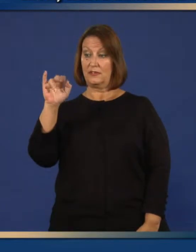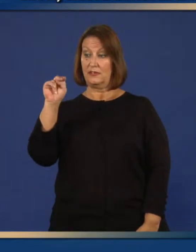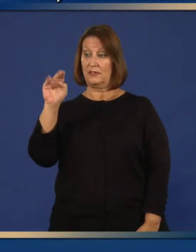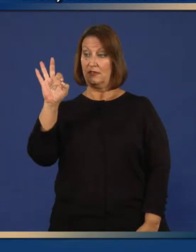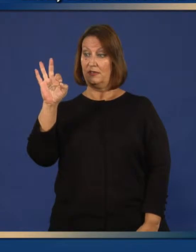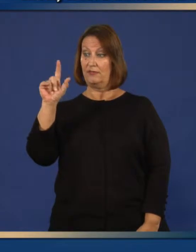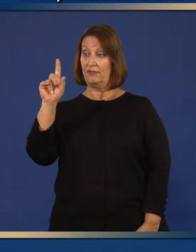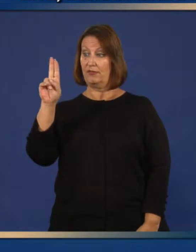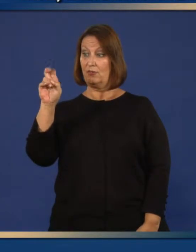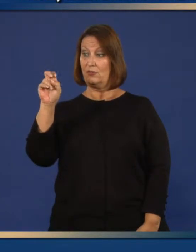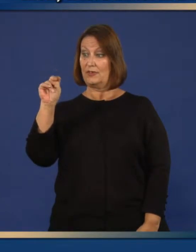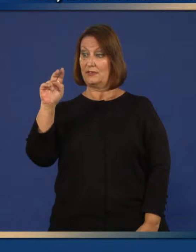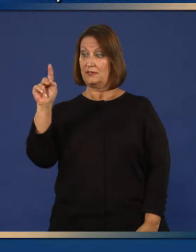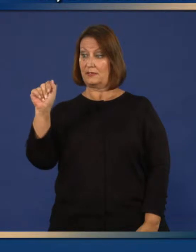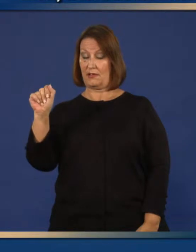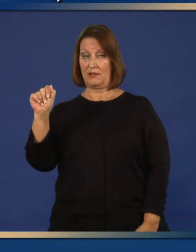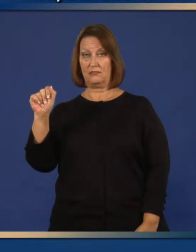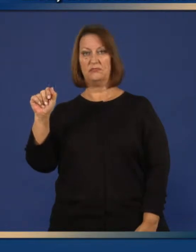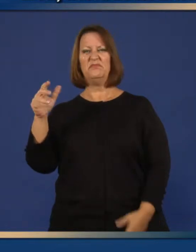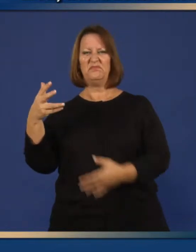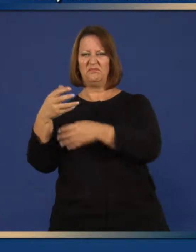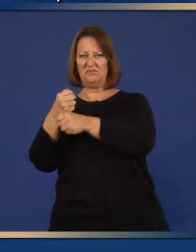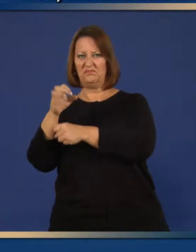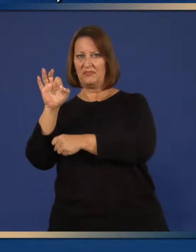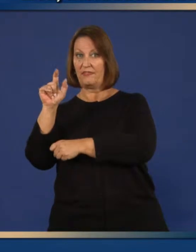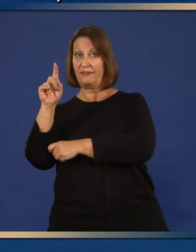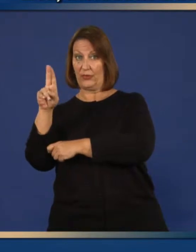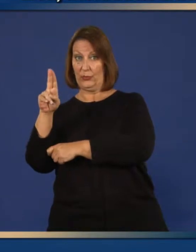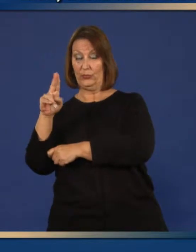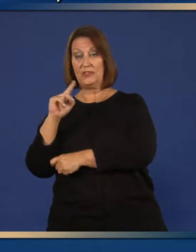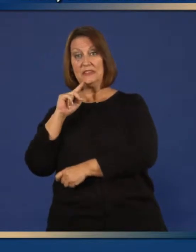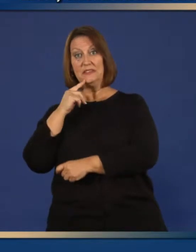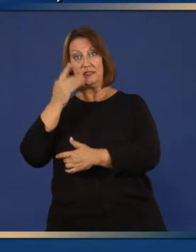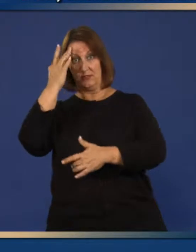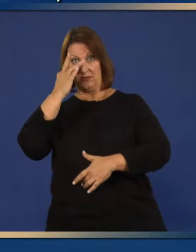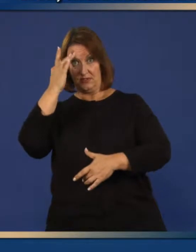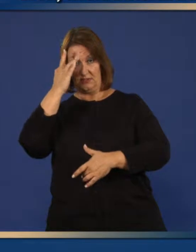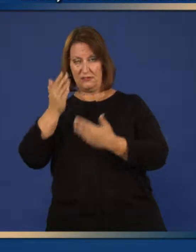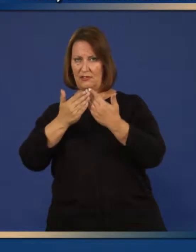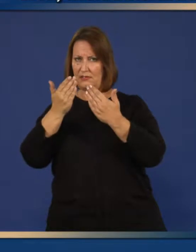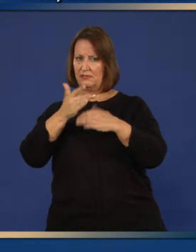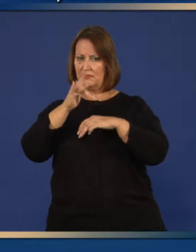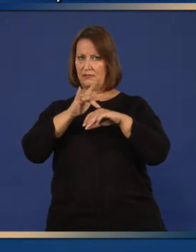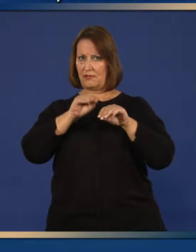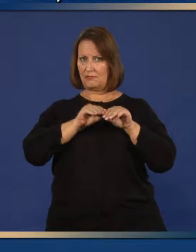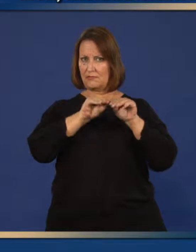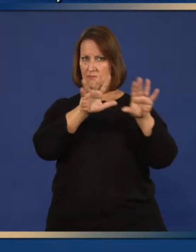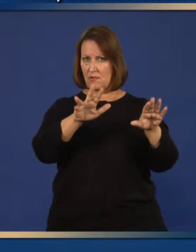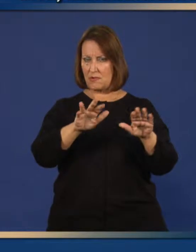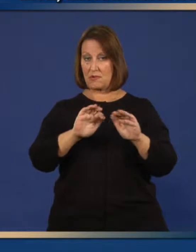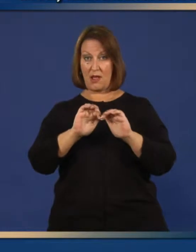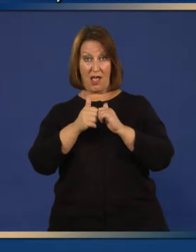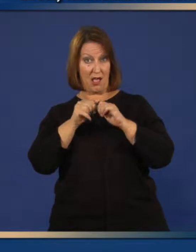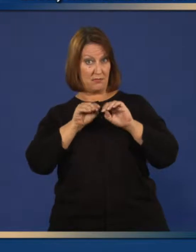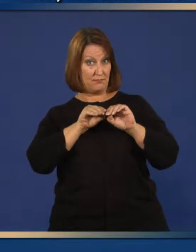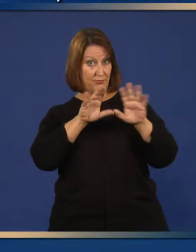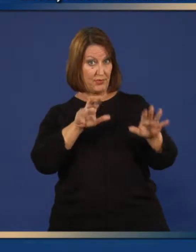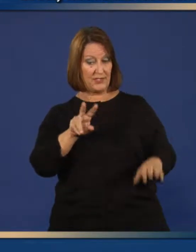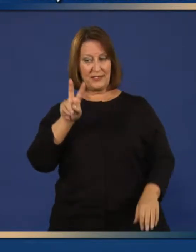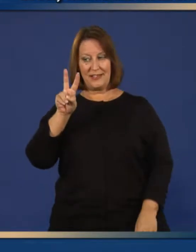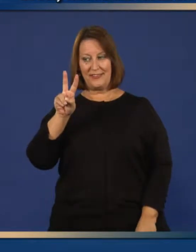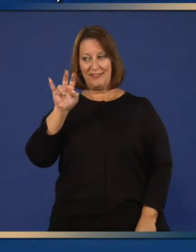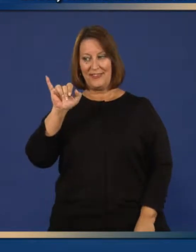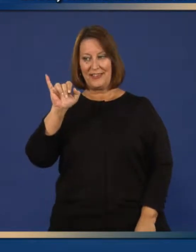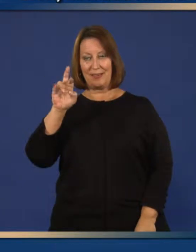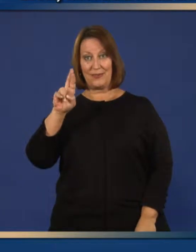Influenza, or flu, is a contagious disease. It is caused by the influenza virus,